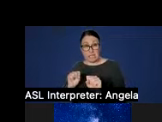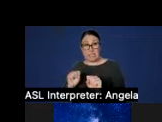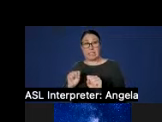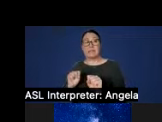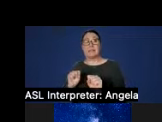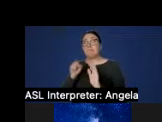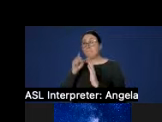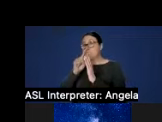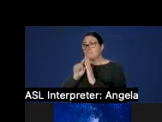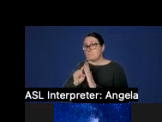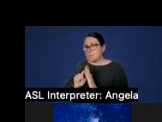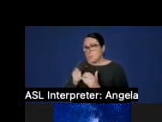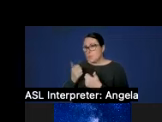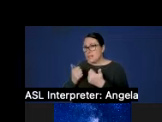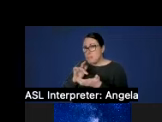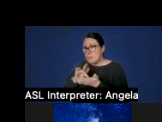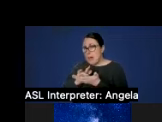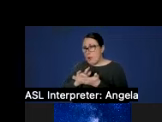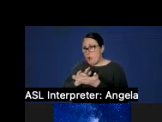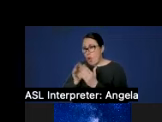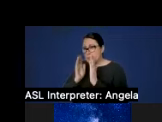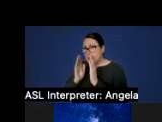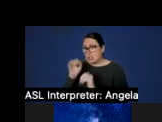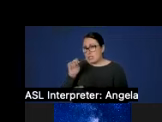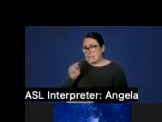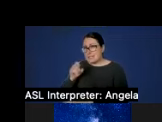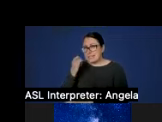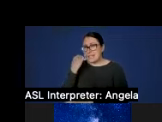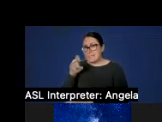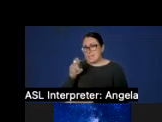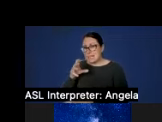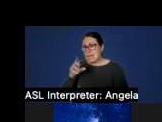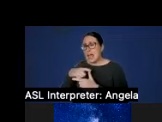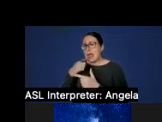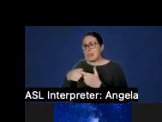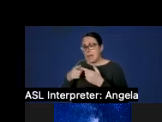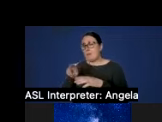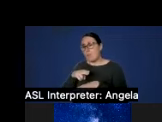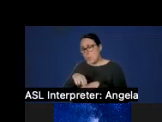for what medical attention is needed, if needed, and then of course they